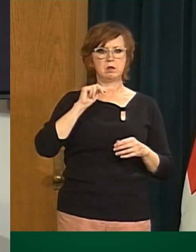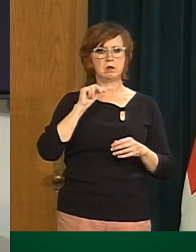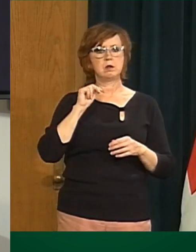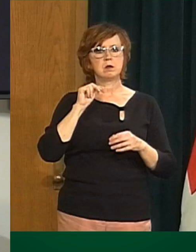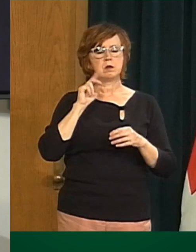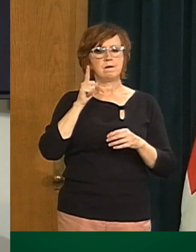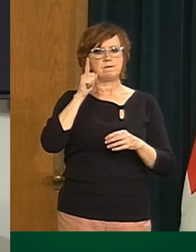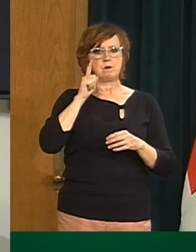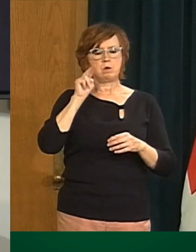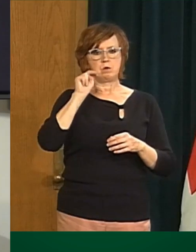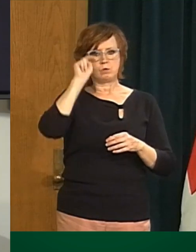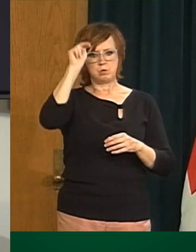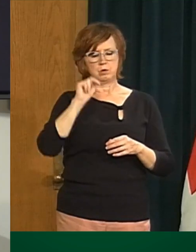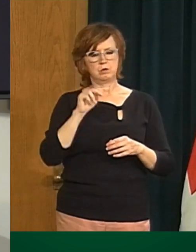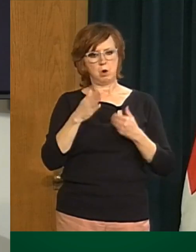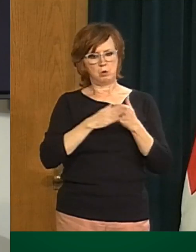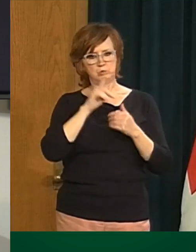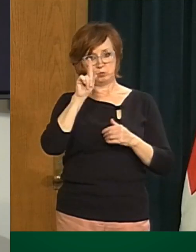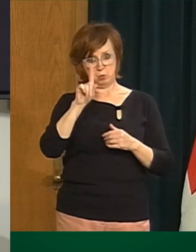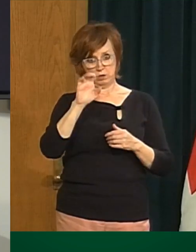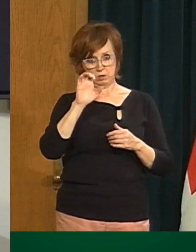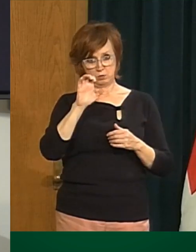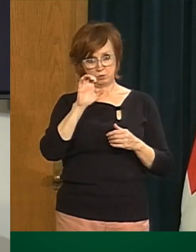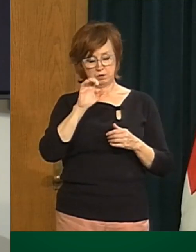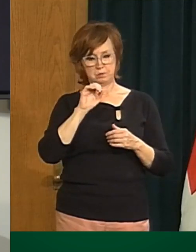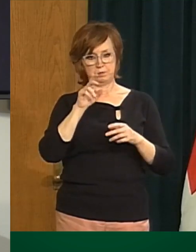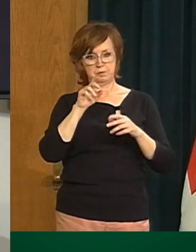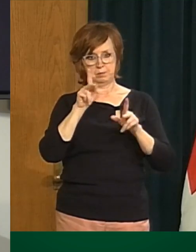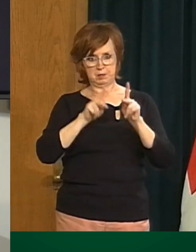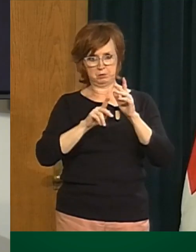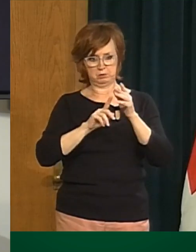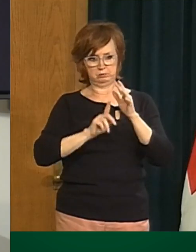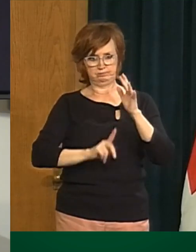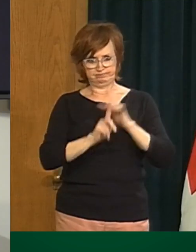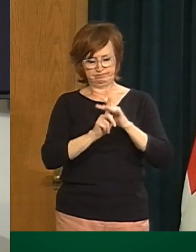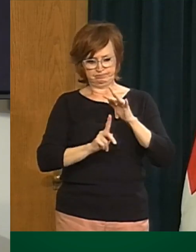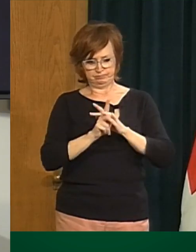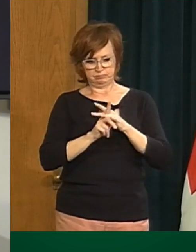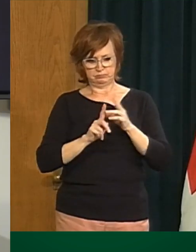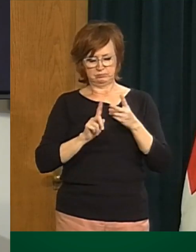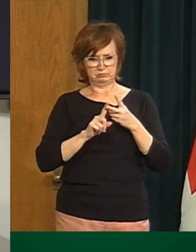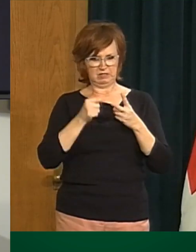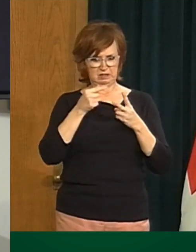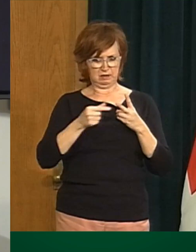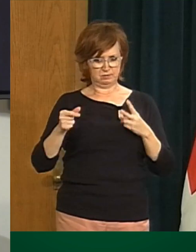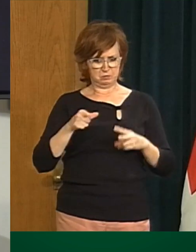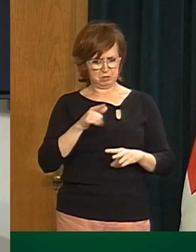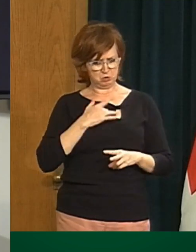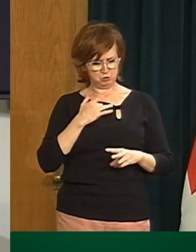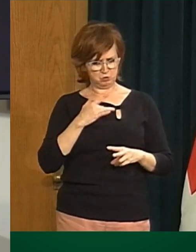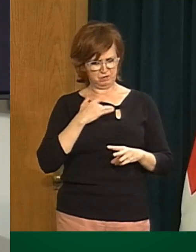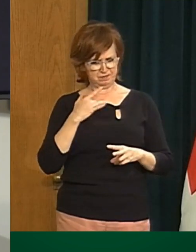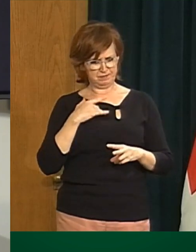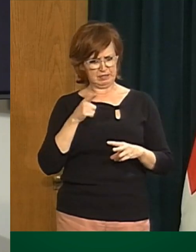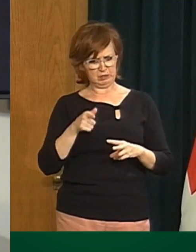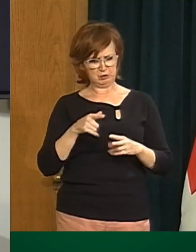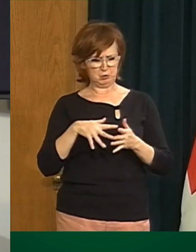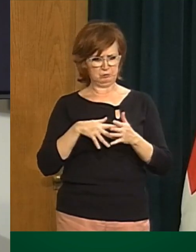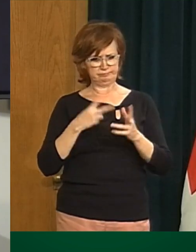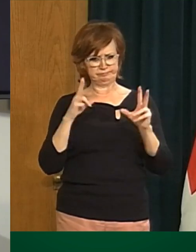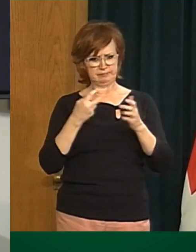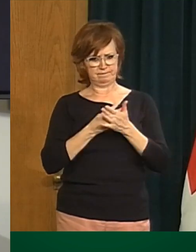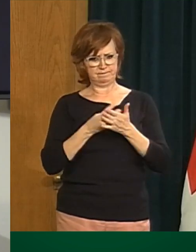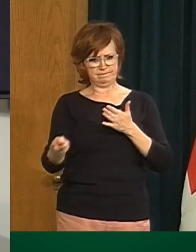how this happened, and does the government think it failed in some way in keeping COVID out of this region in such high numbers?